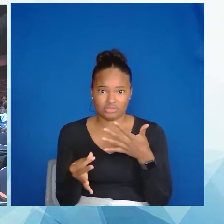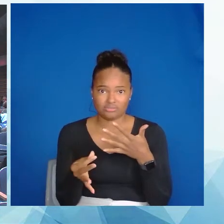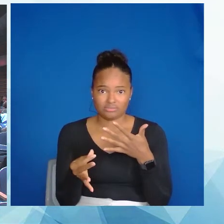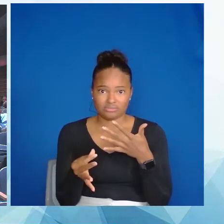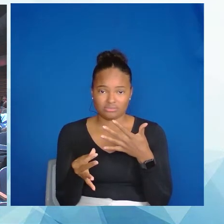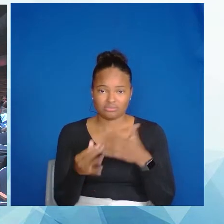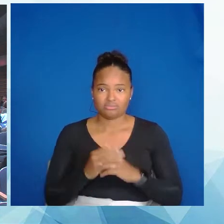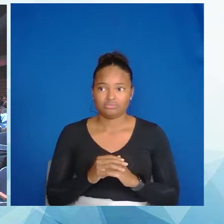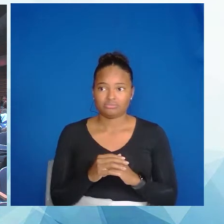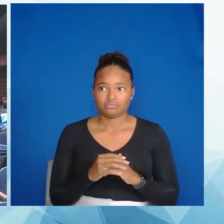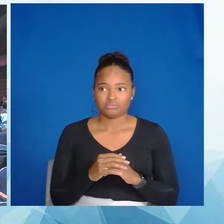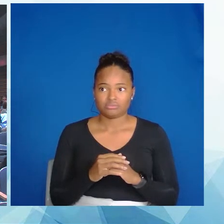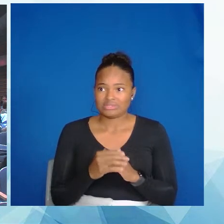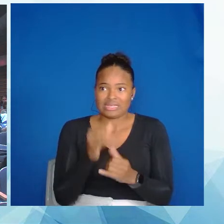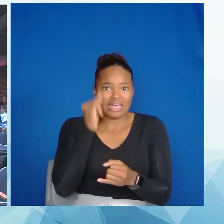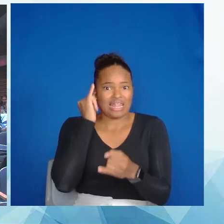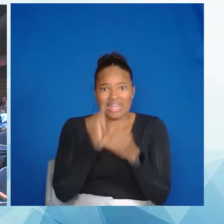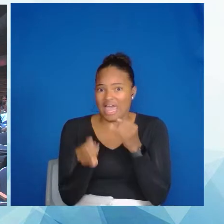are available.